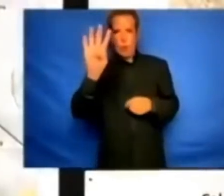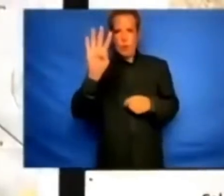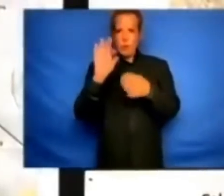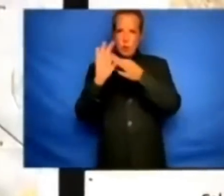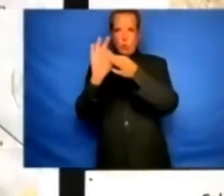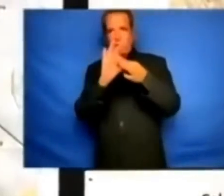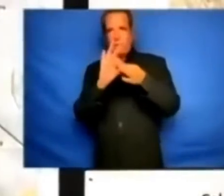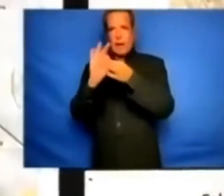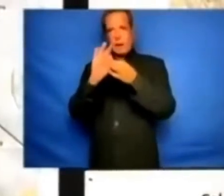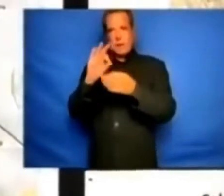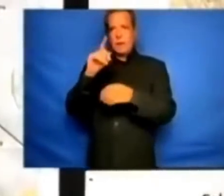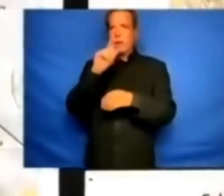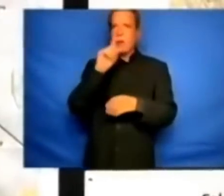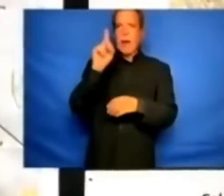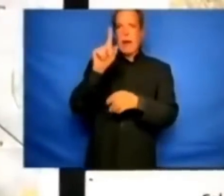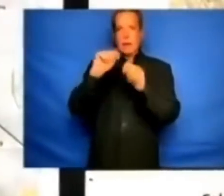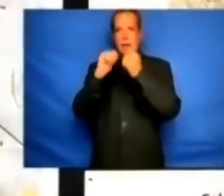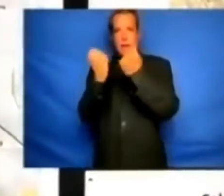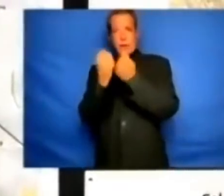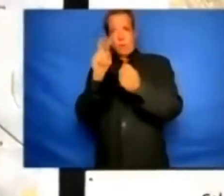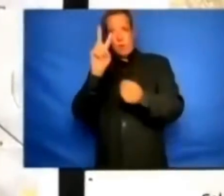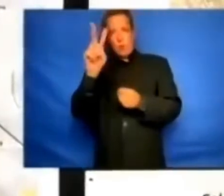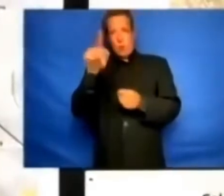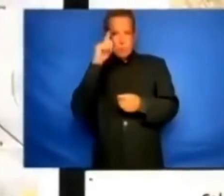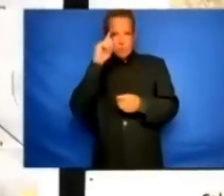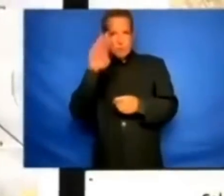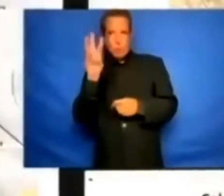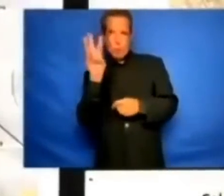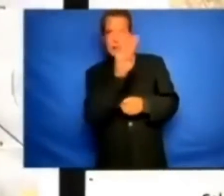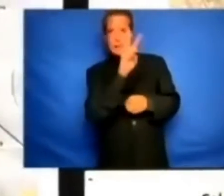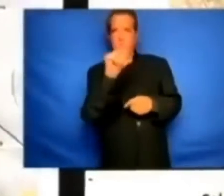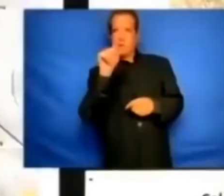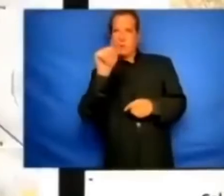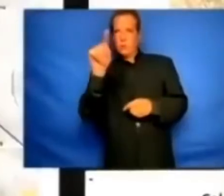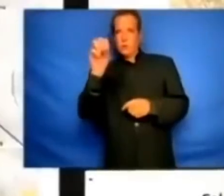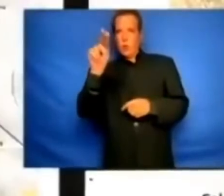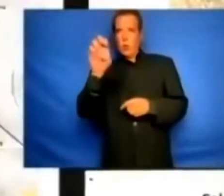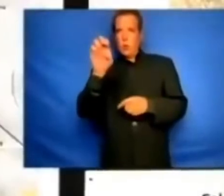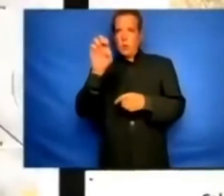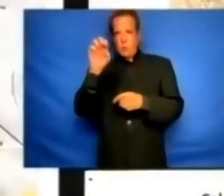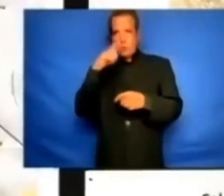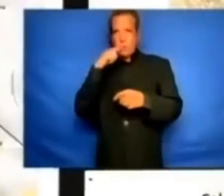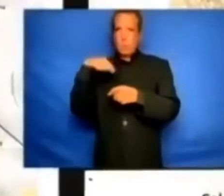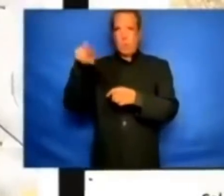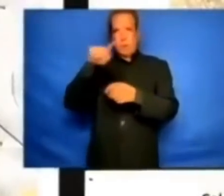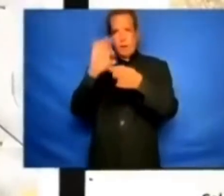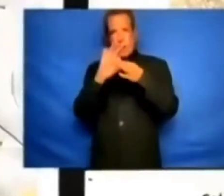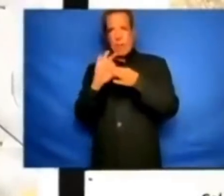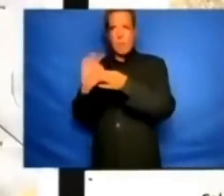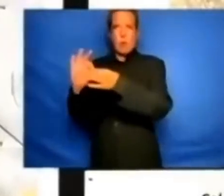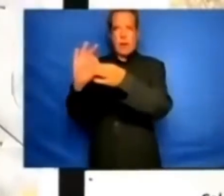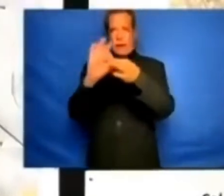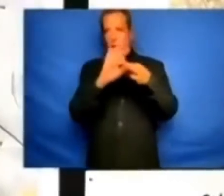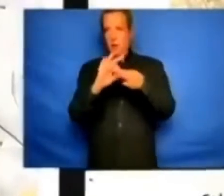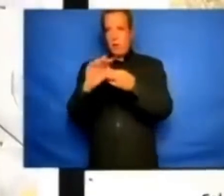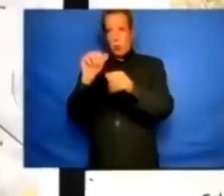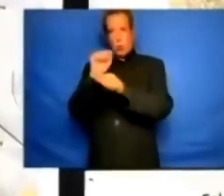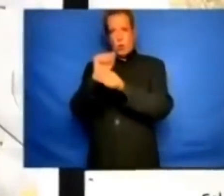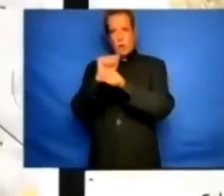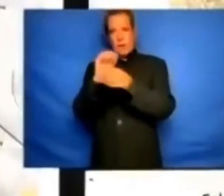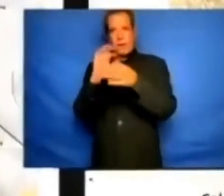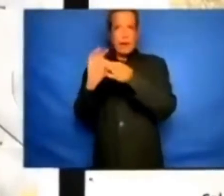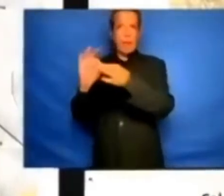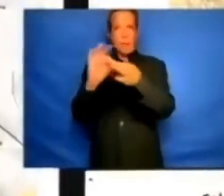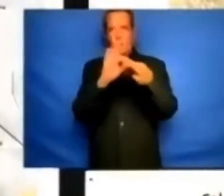CAL FIRE Team 2, as you heard on the West Zone, NEMO Team 2, it has been a collaborating effort working together. I mean, just like the